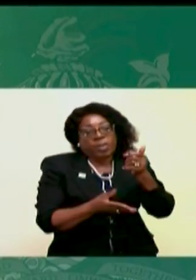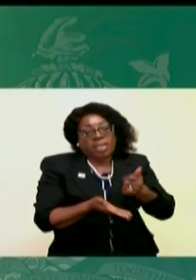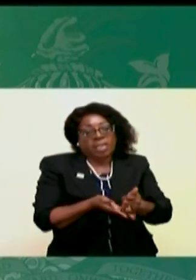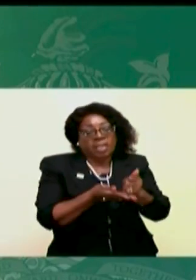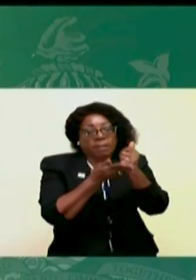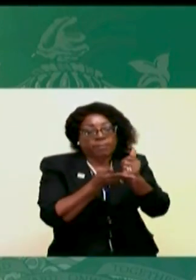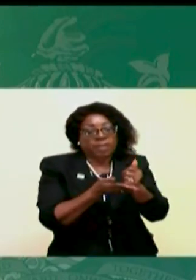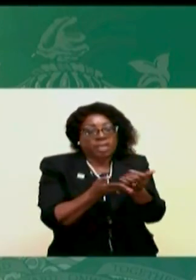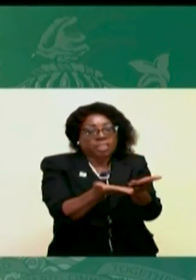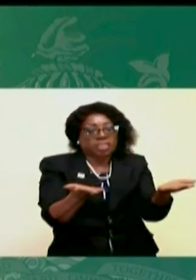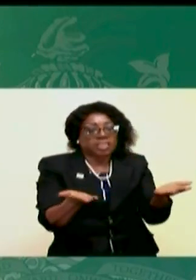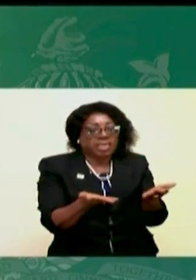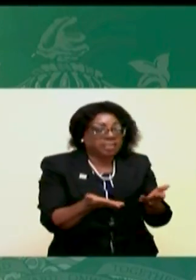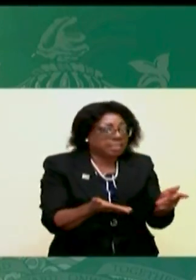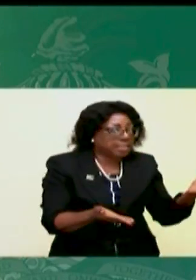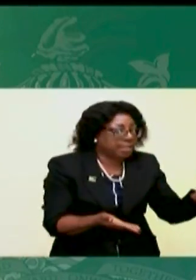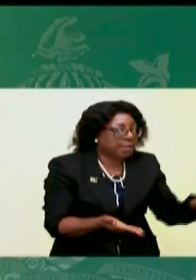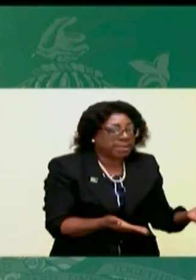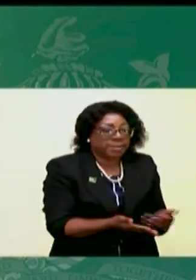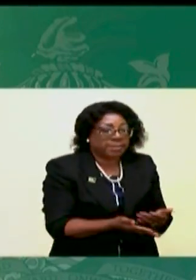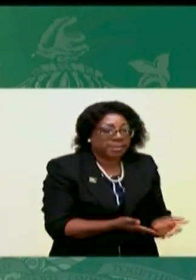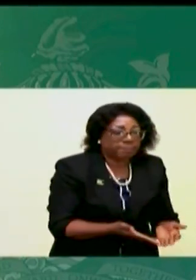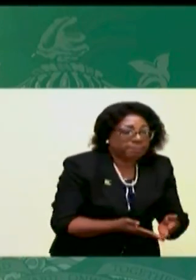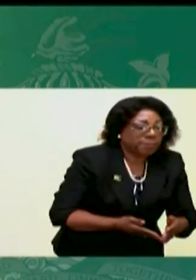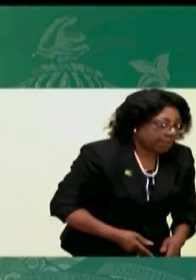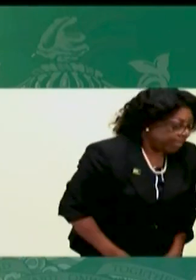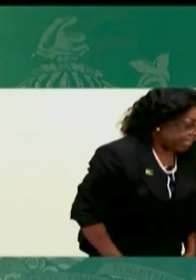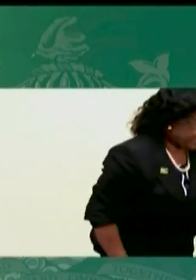Bartlett is here with us today.